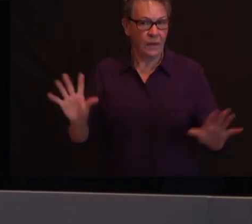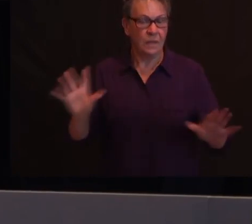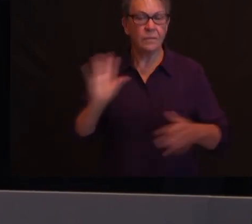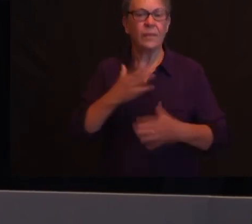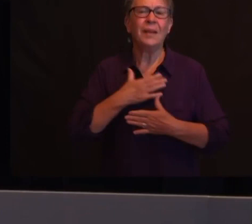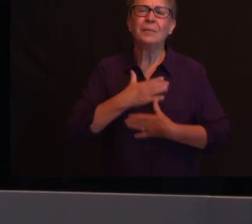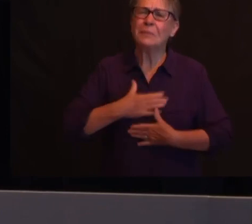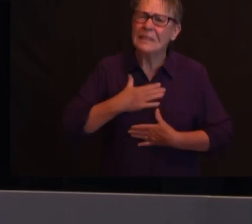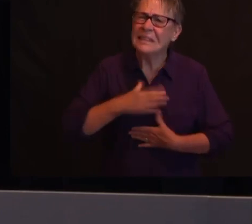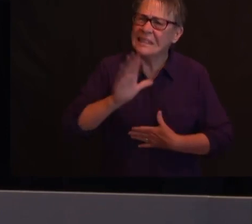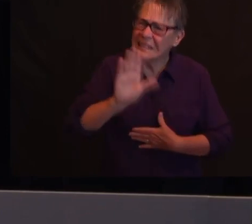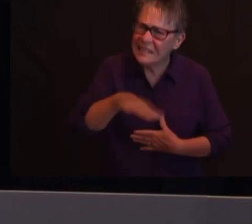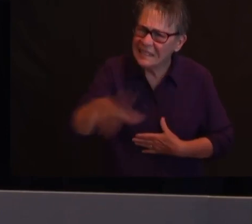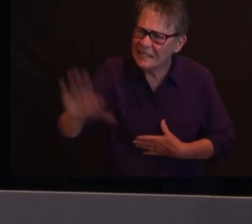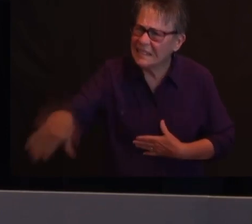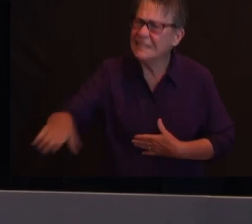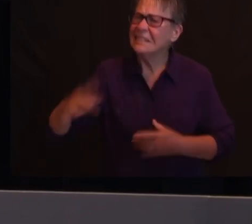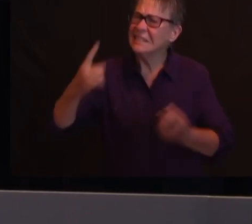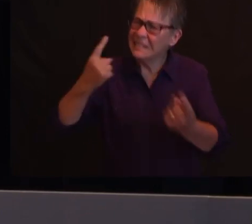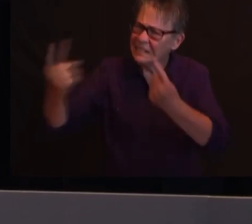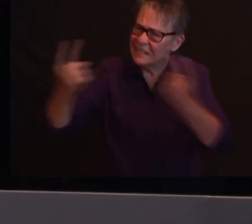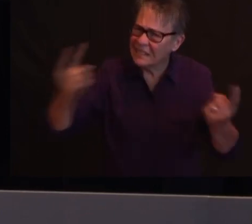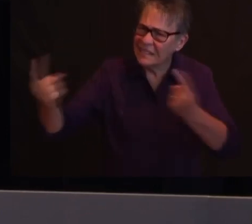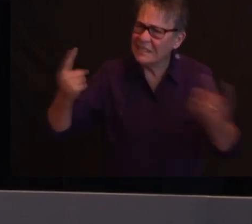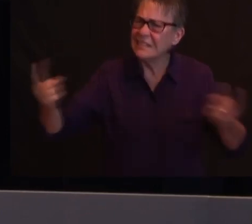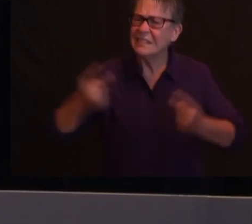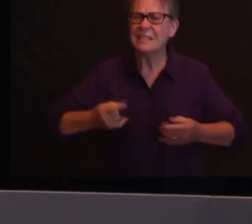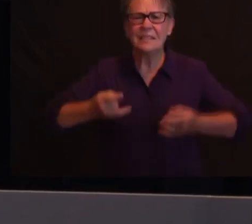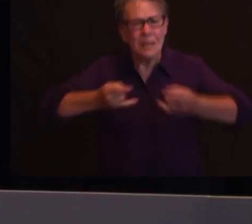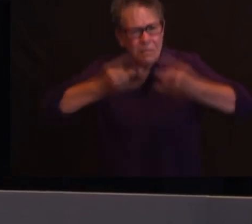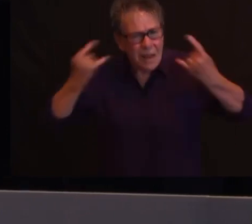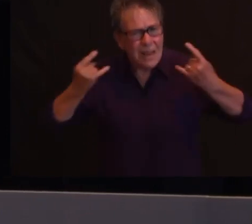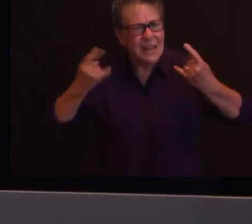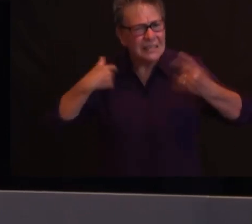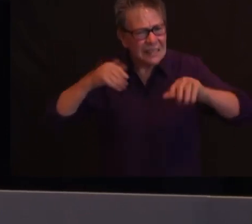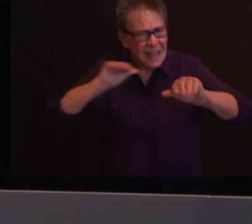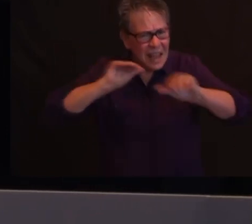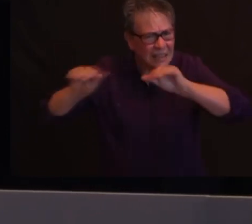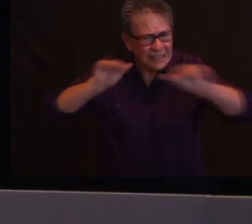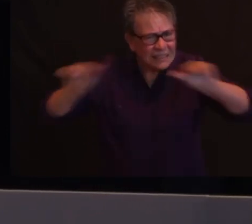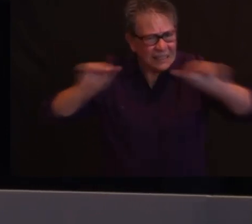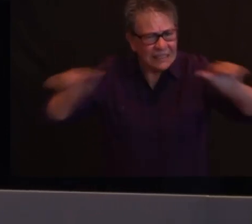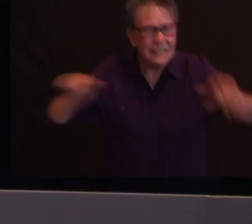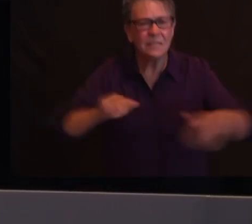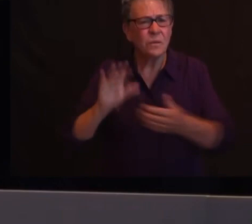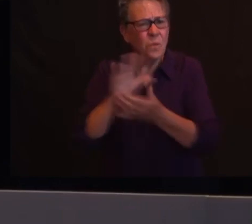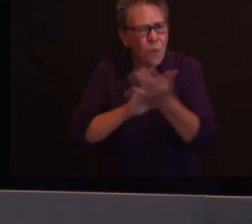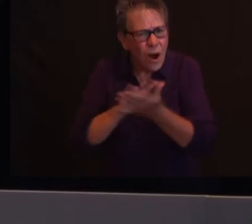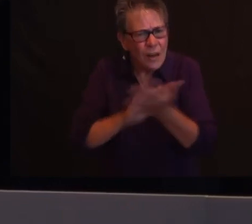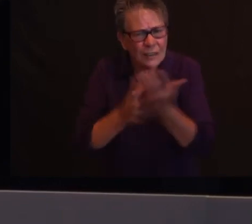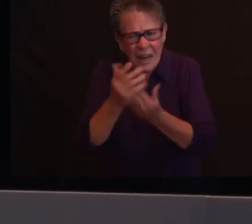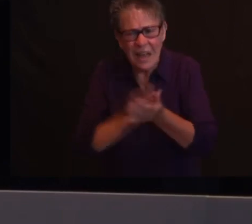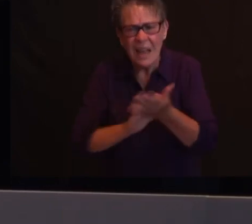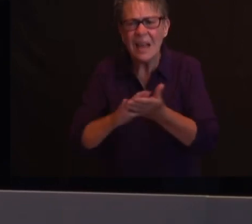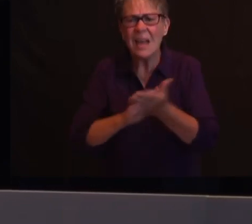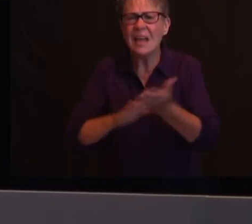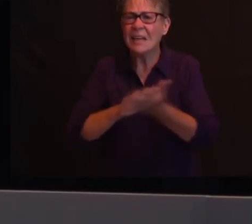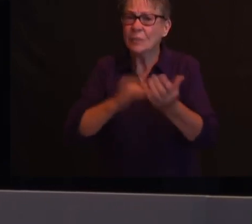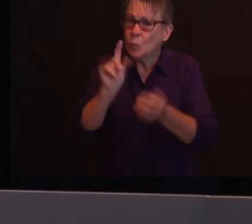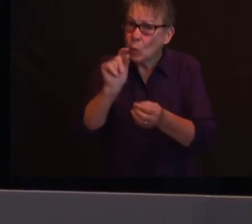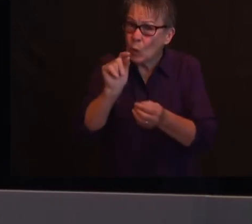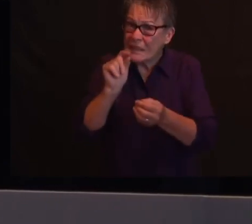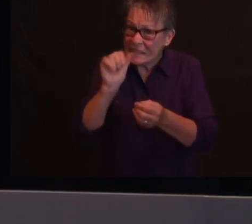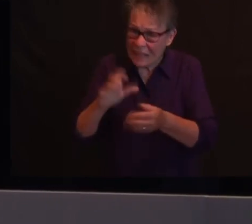distancing, wear a face covering, and wash your hands frequently for at least 20 seconds. Stay connected, stay safe, stay